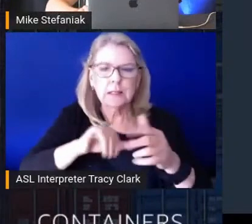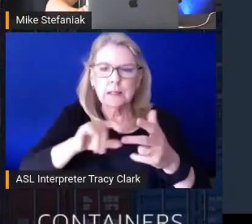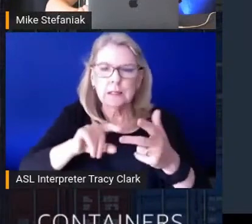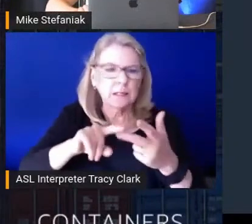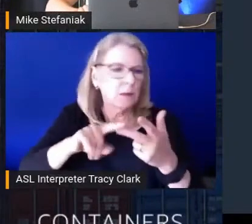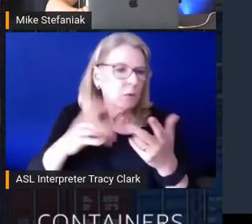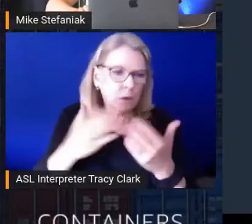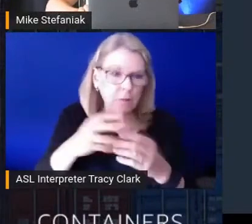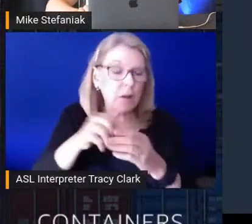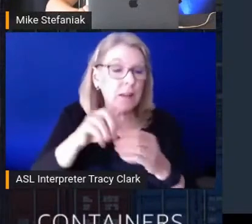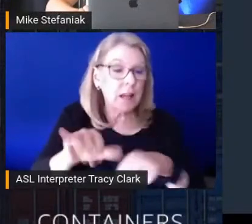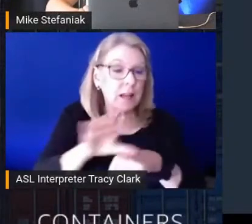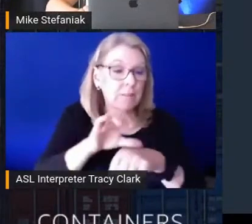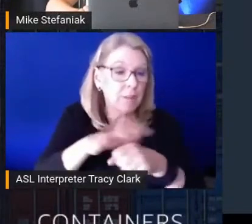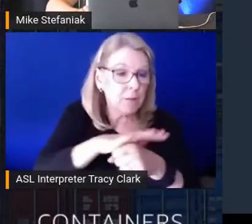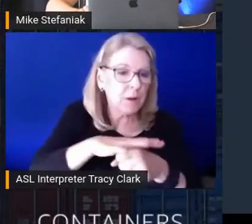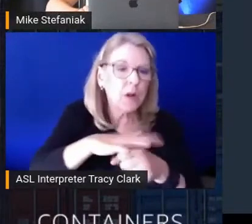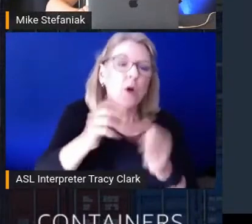application.